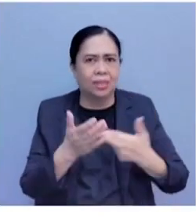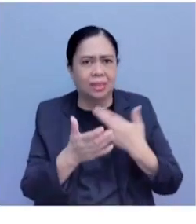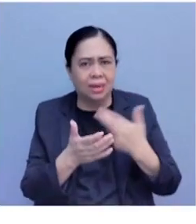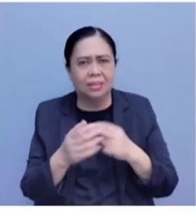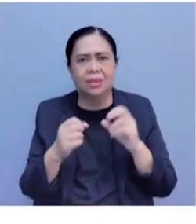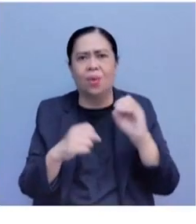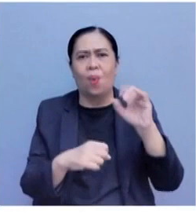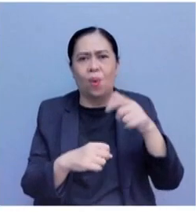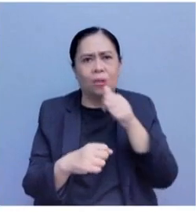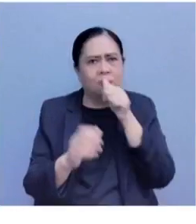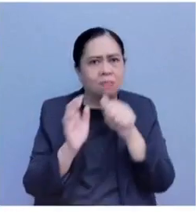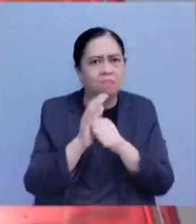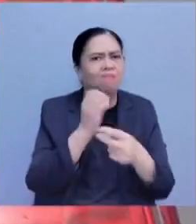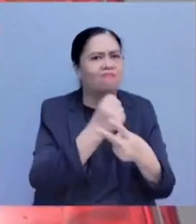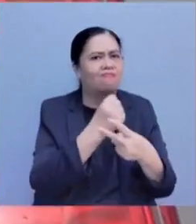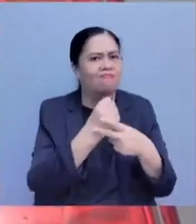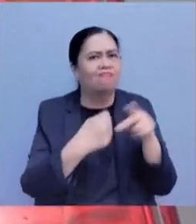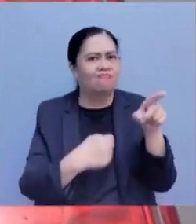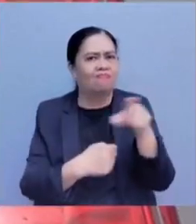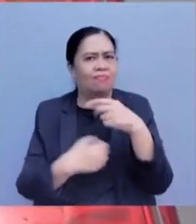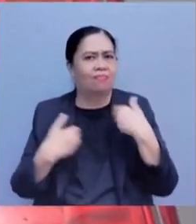oil.